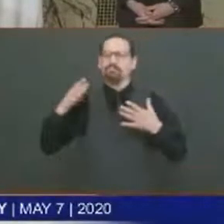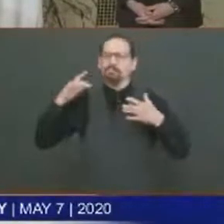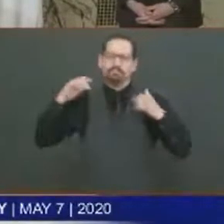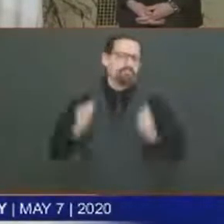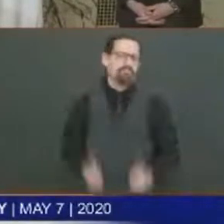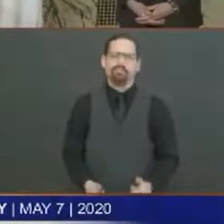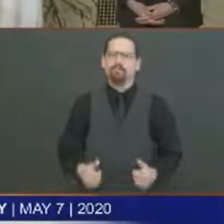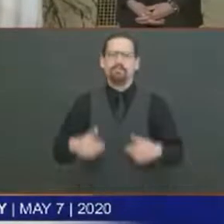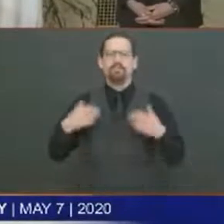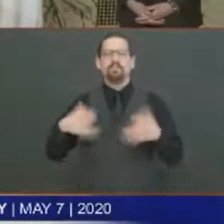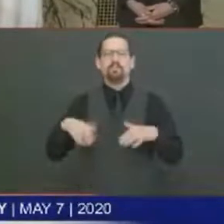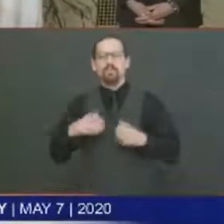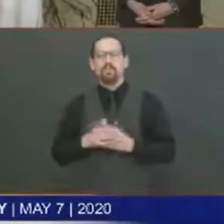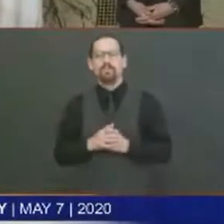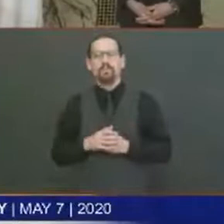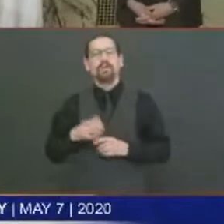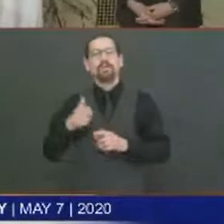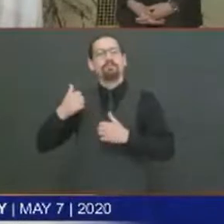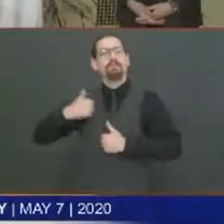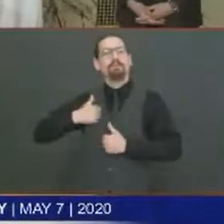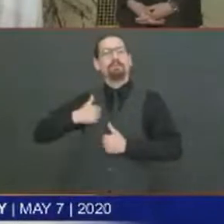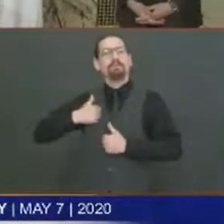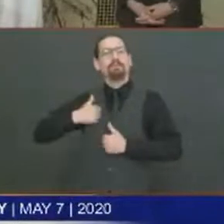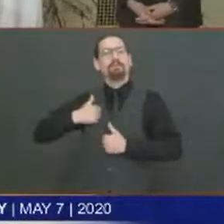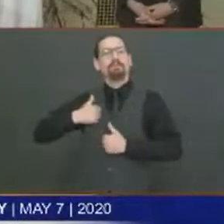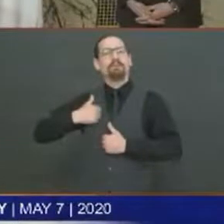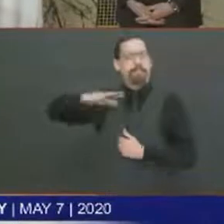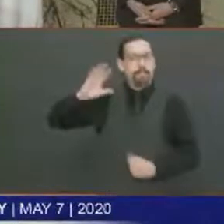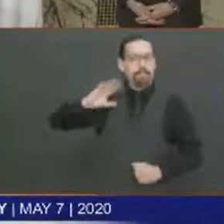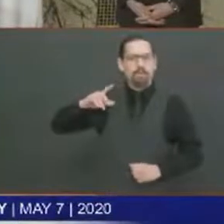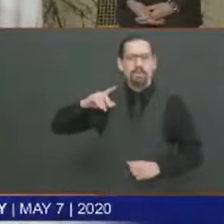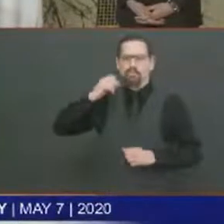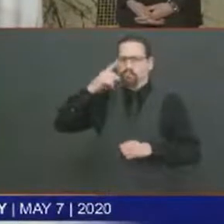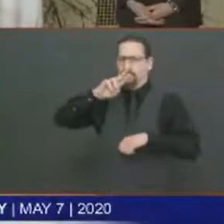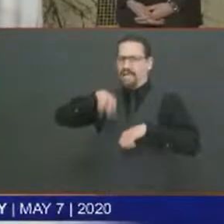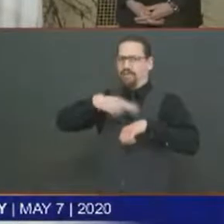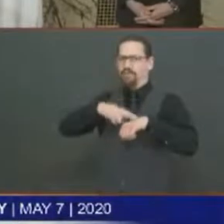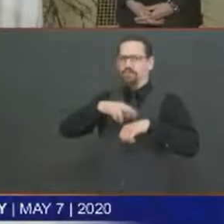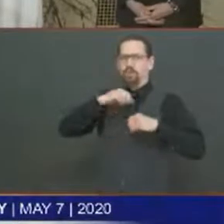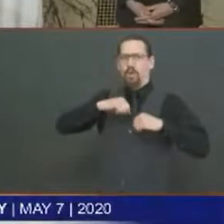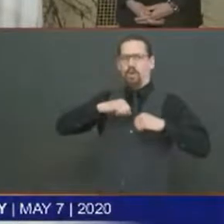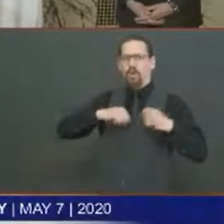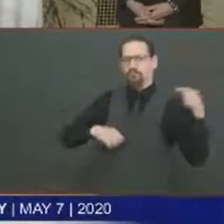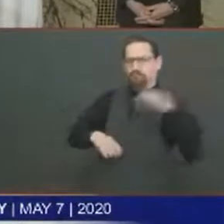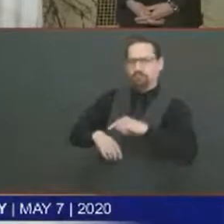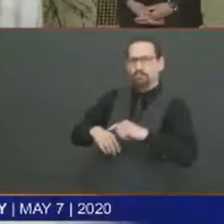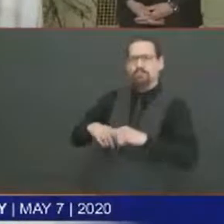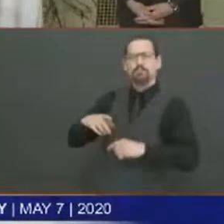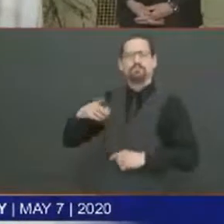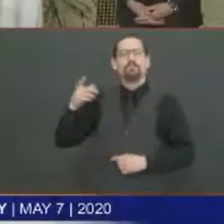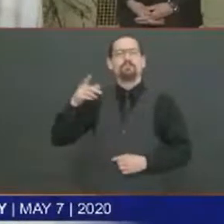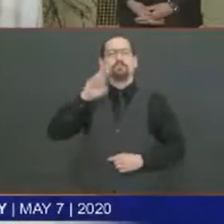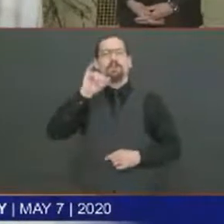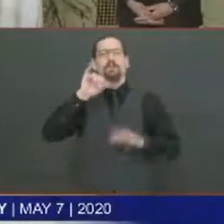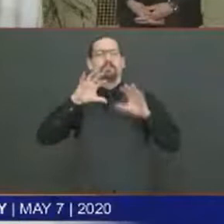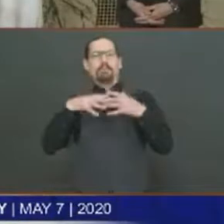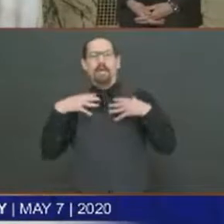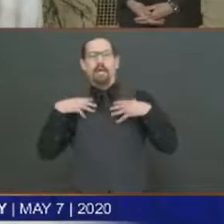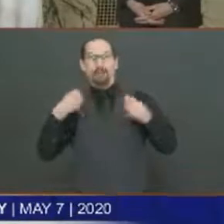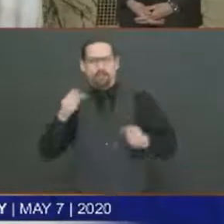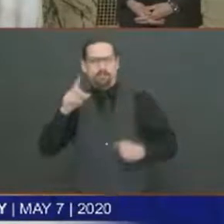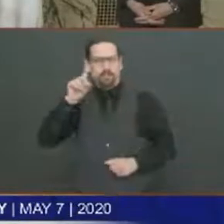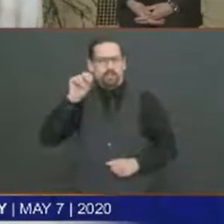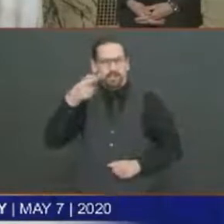and the Rhode Island National Guard, along with the Rhode Island Department of Health, all have taken a